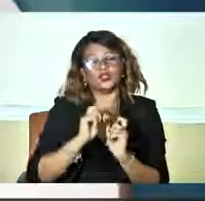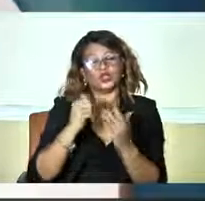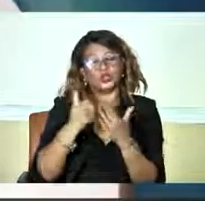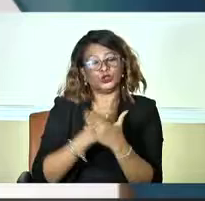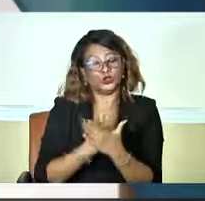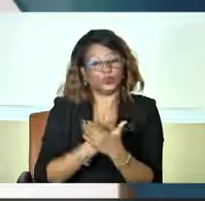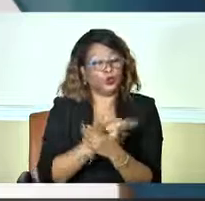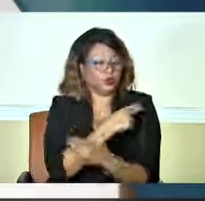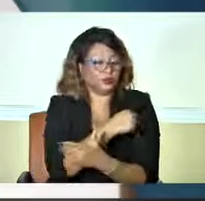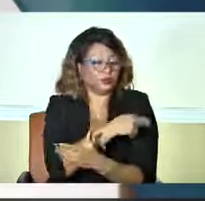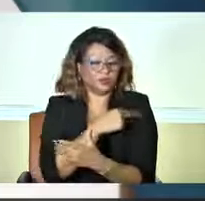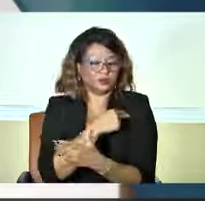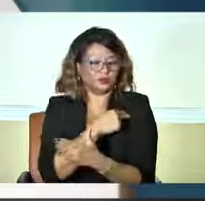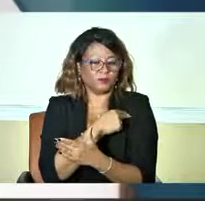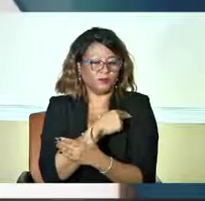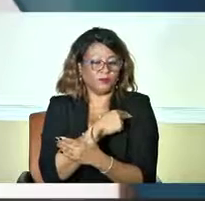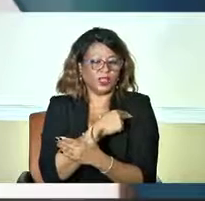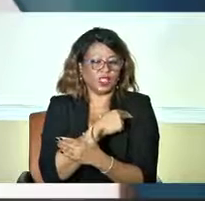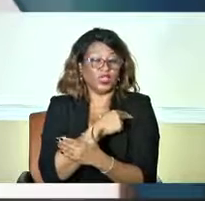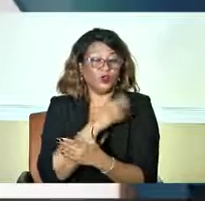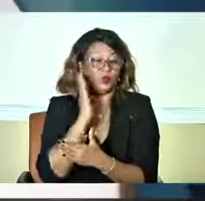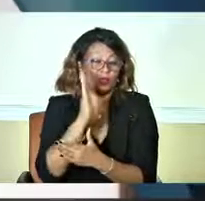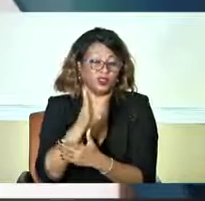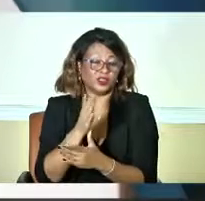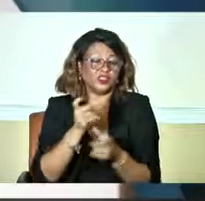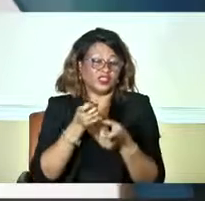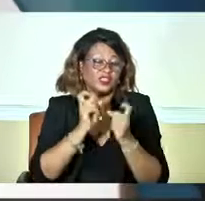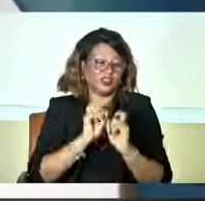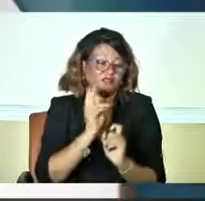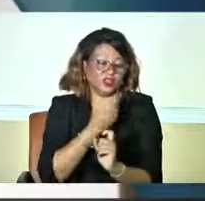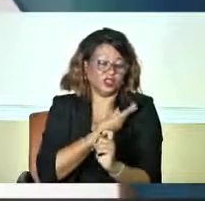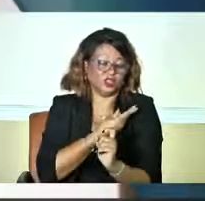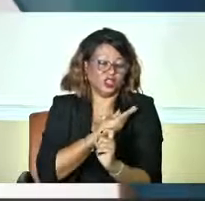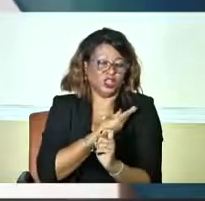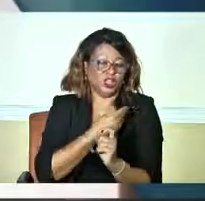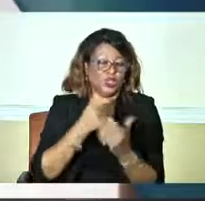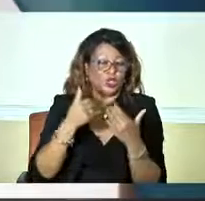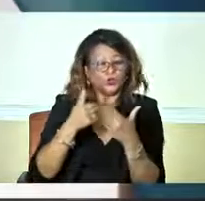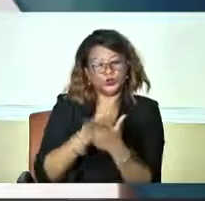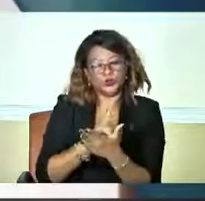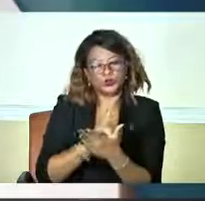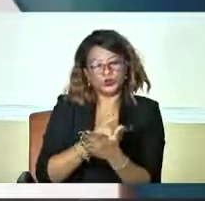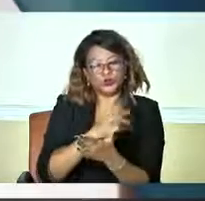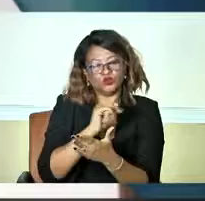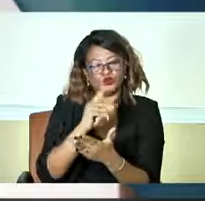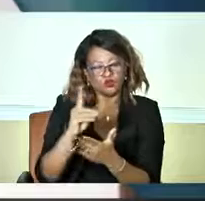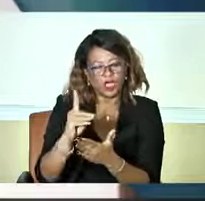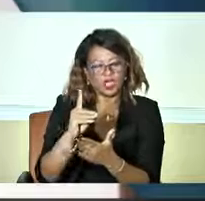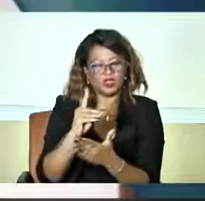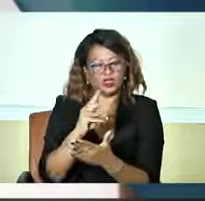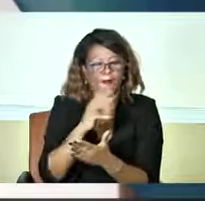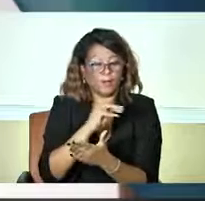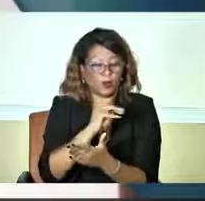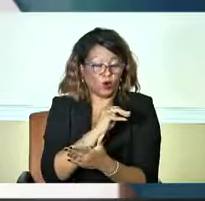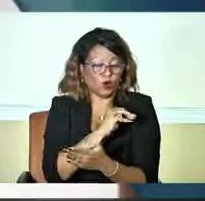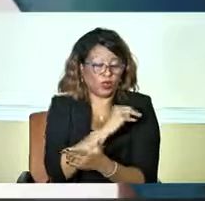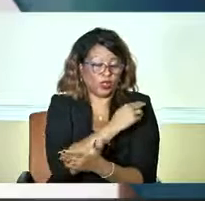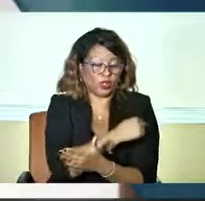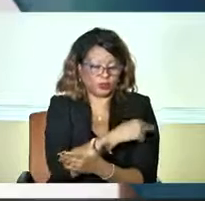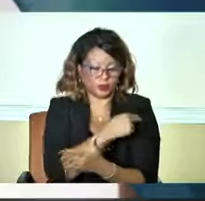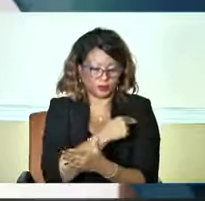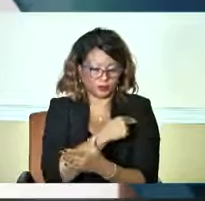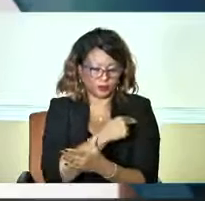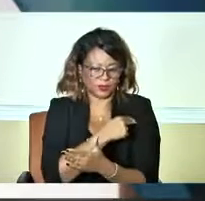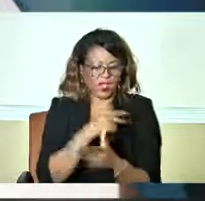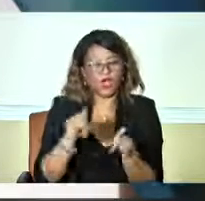new hospital, it most certainly will give us a brand new Rand Memorial Hospital.